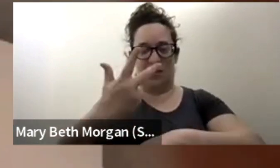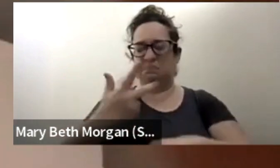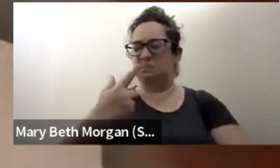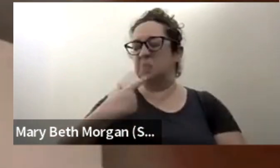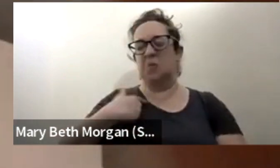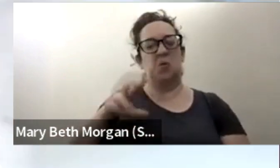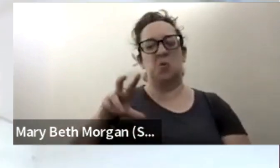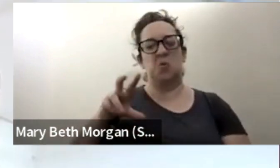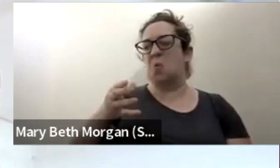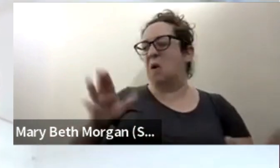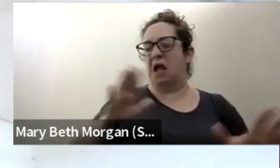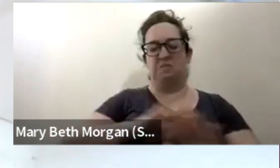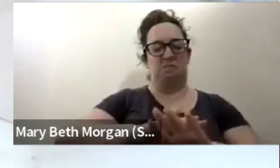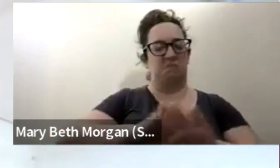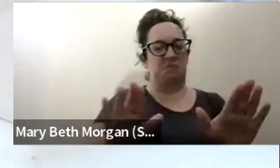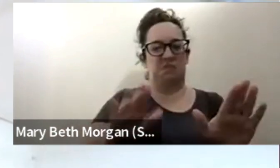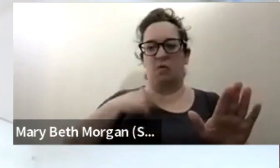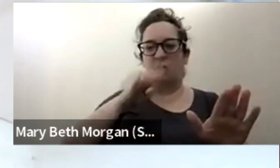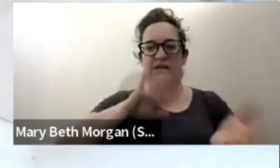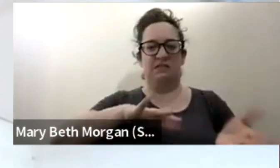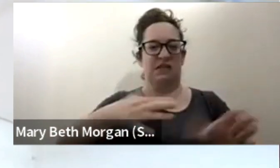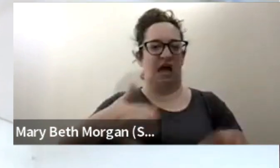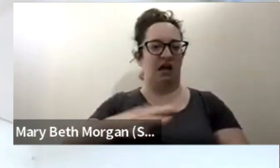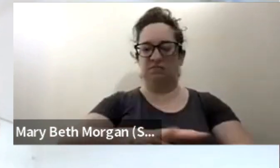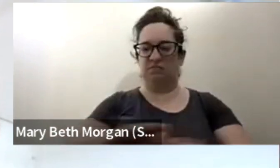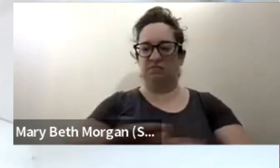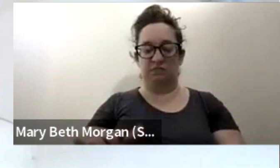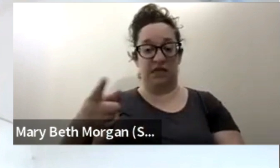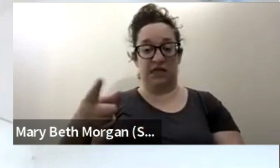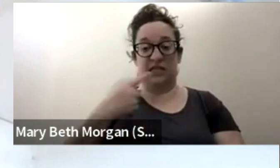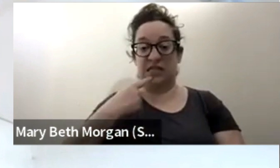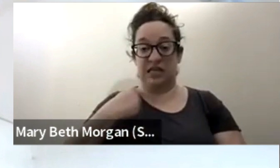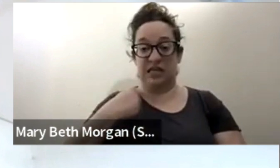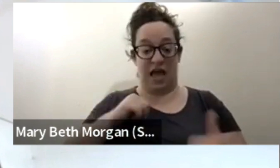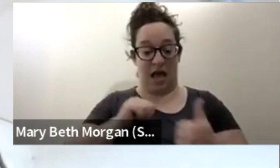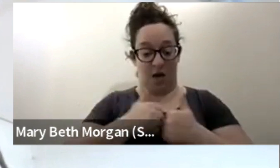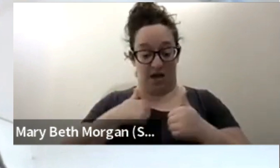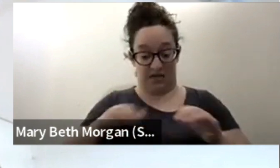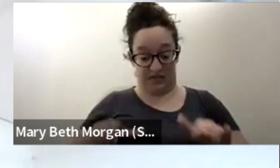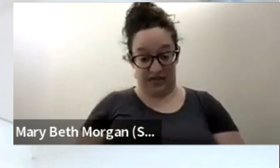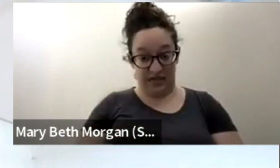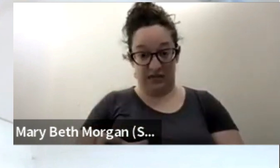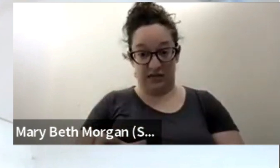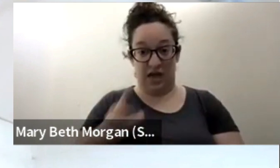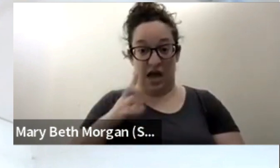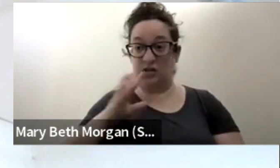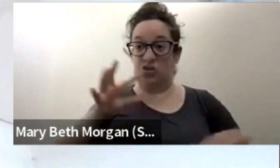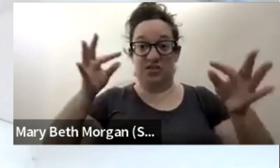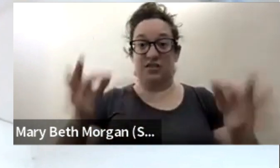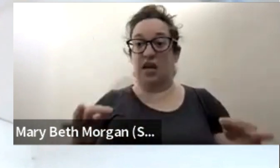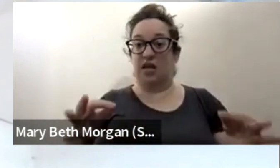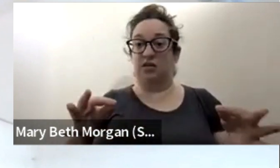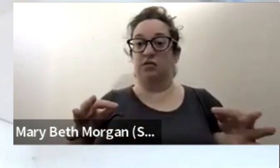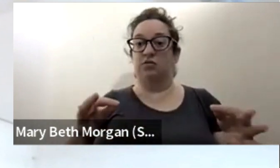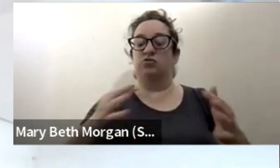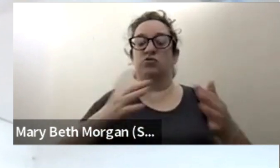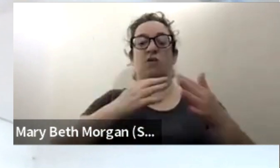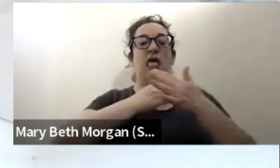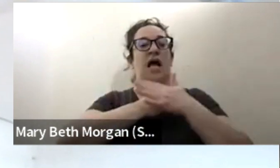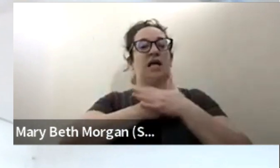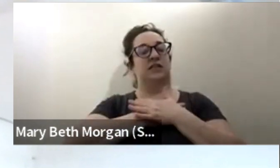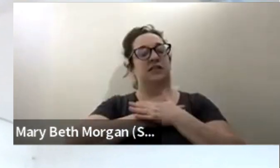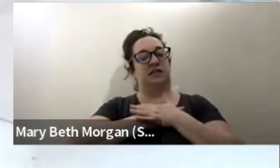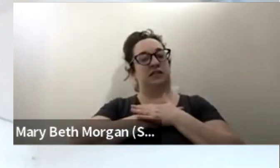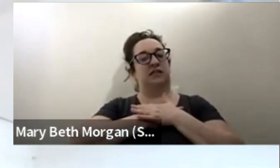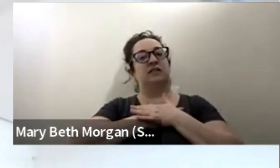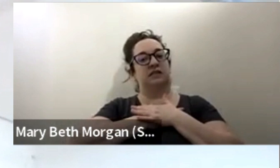days and survived. And everyone said, there's absolutely no way this person's going to be alive. And he said, how I did it was